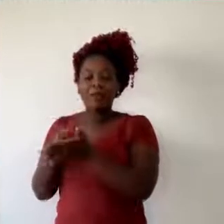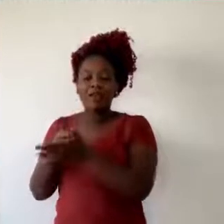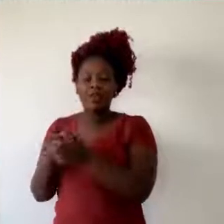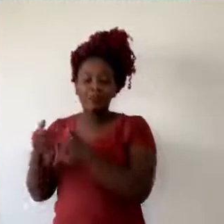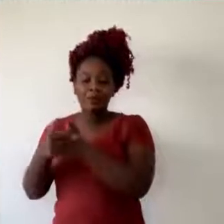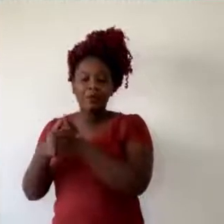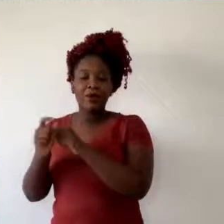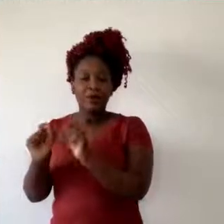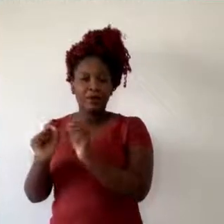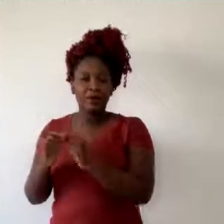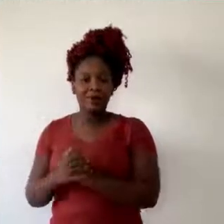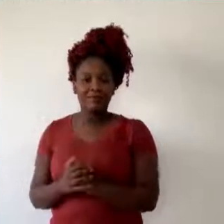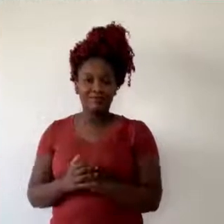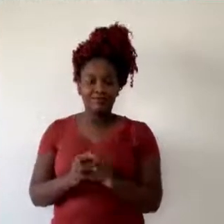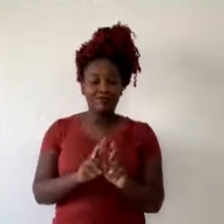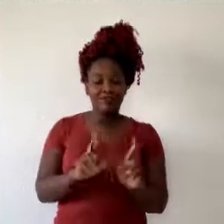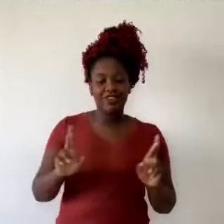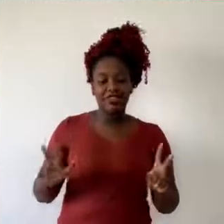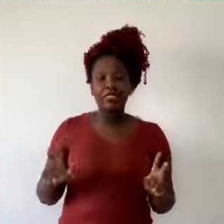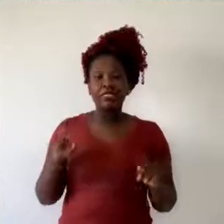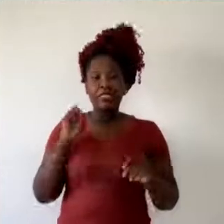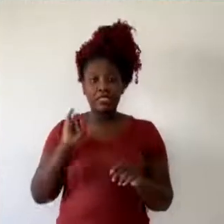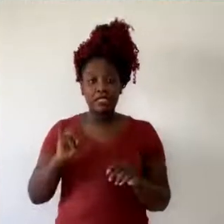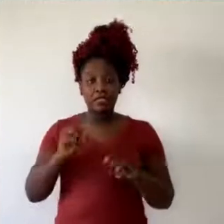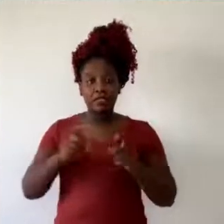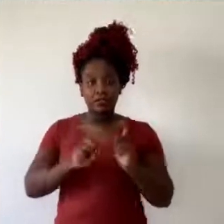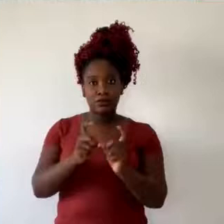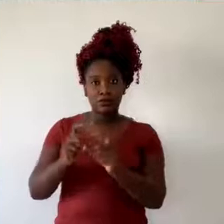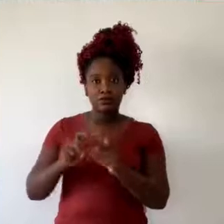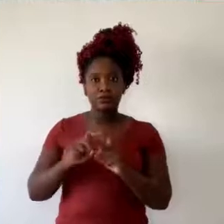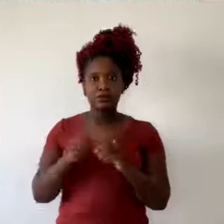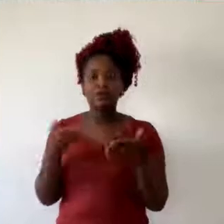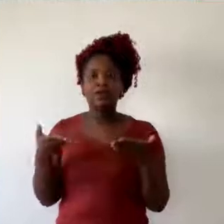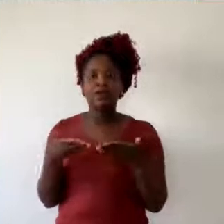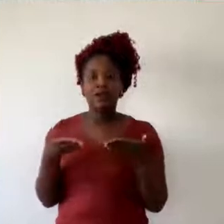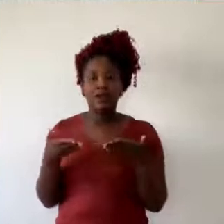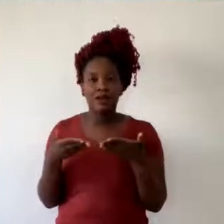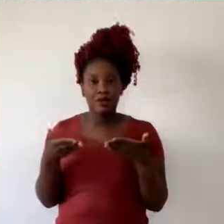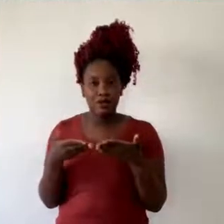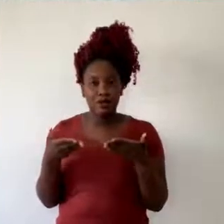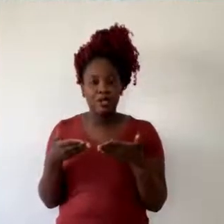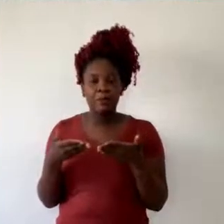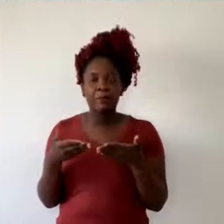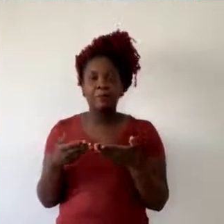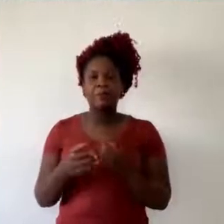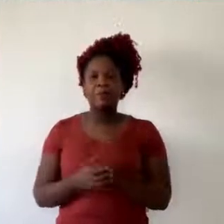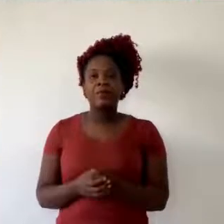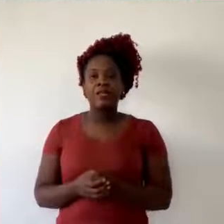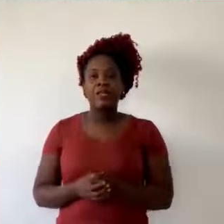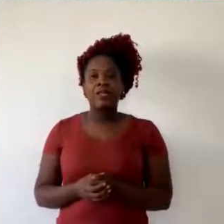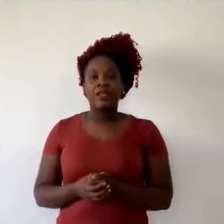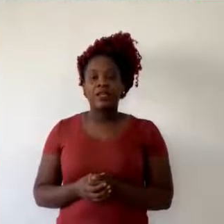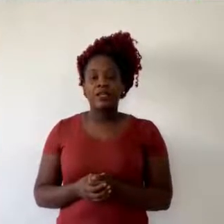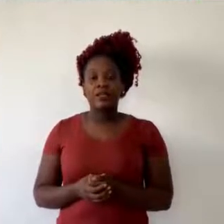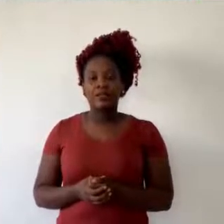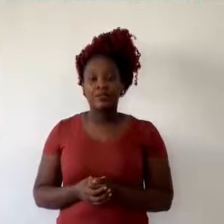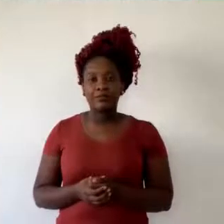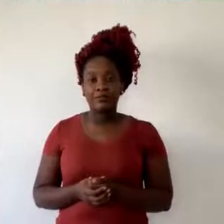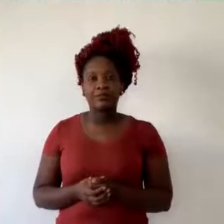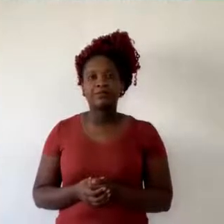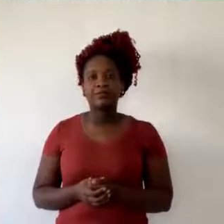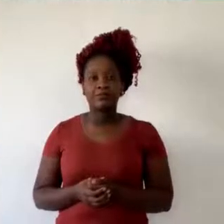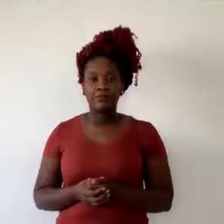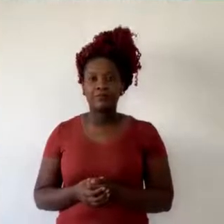boy, for my brothers, of course. And what we are placing here in this particular way